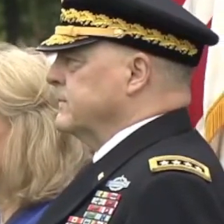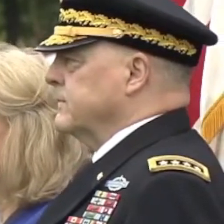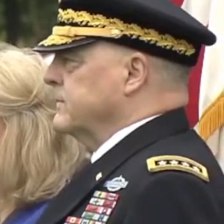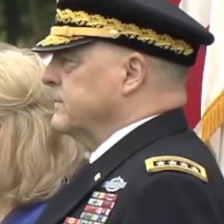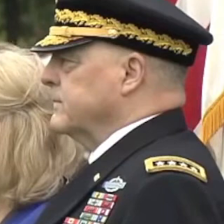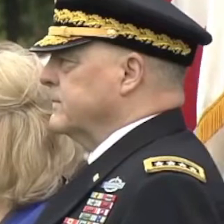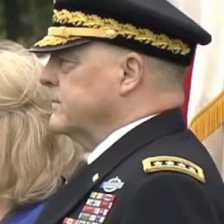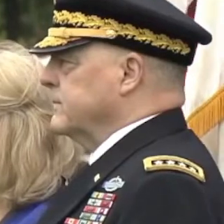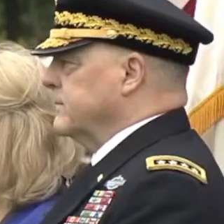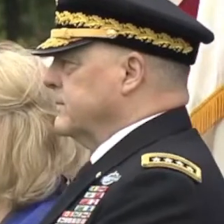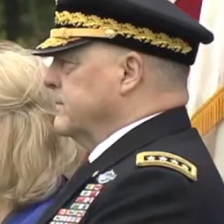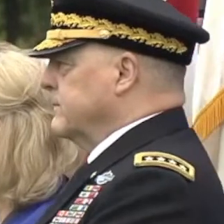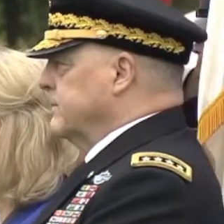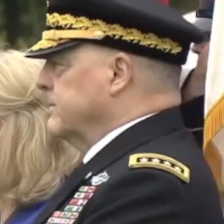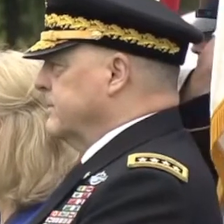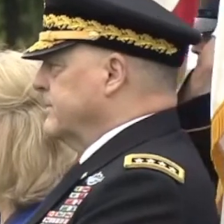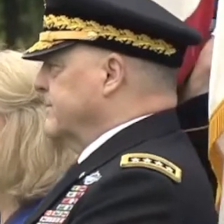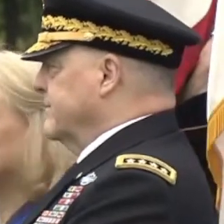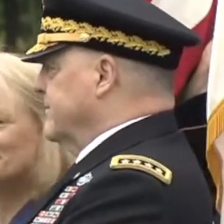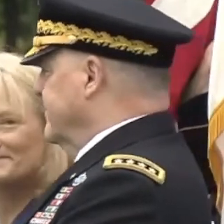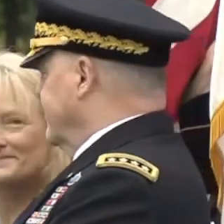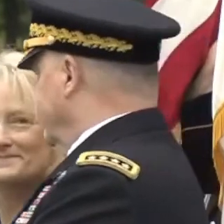III, Secretary of Defense.